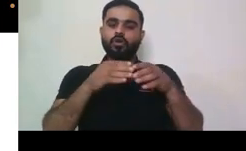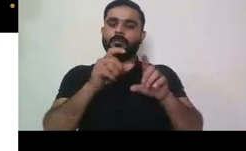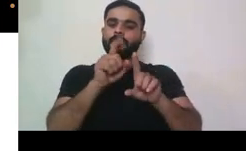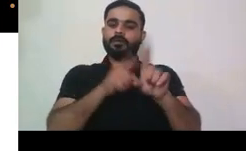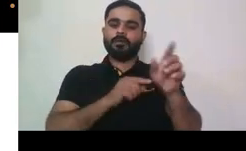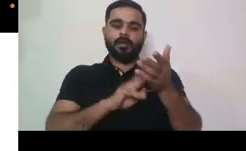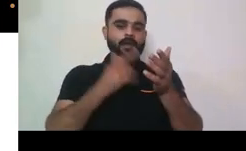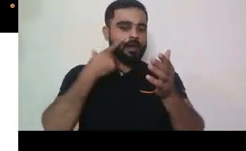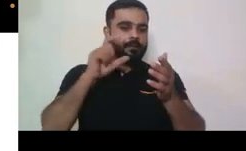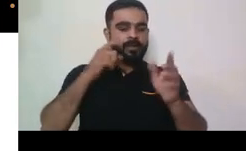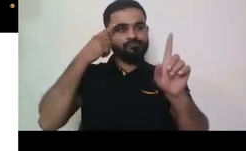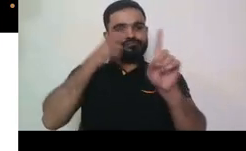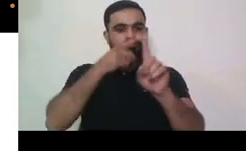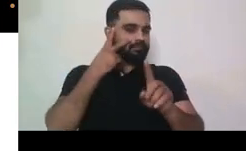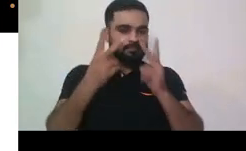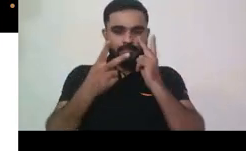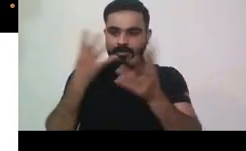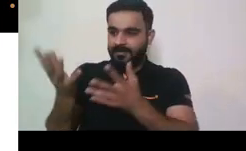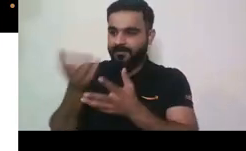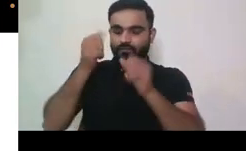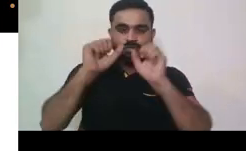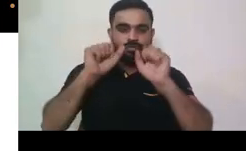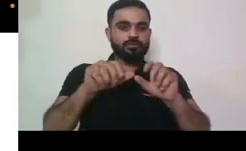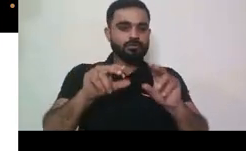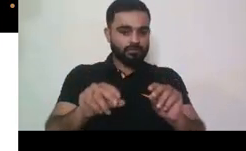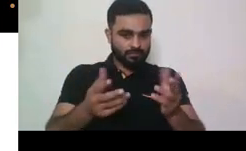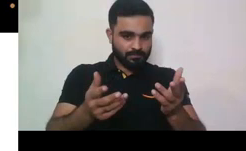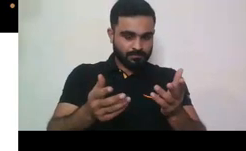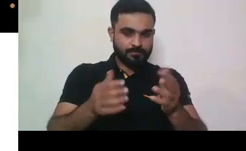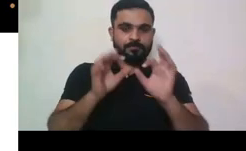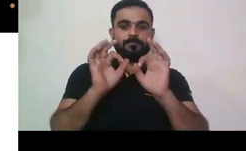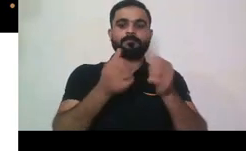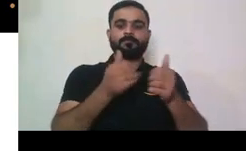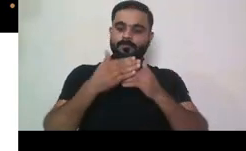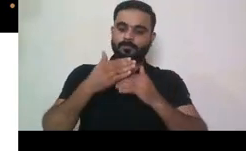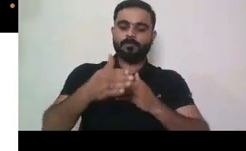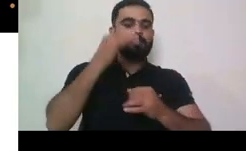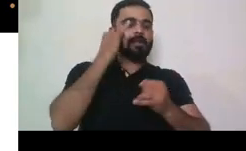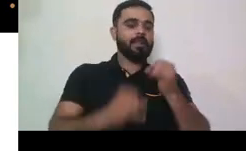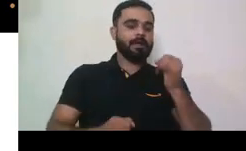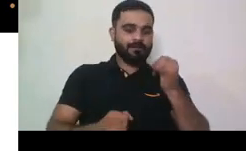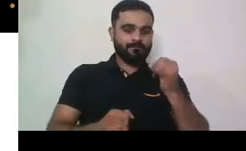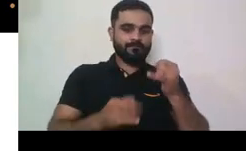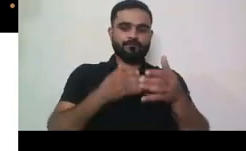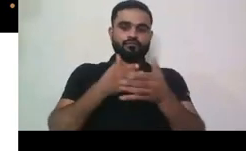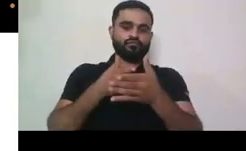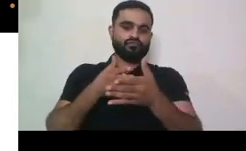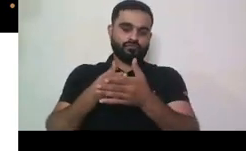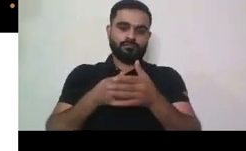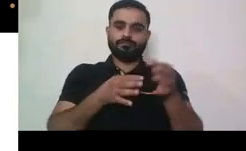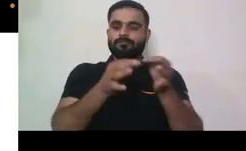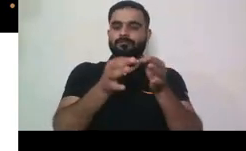whether the goals are achievable or not. Nice. Moving on to the last one, last challenge. I'm just giving